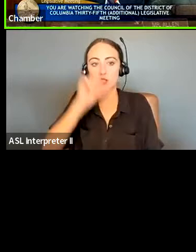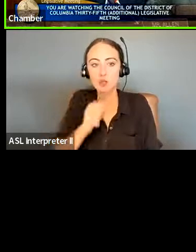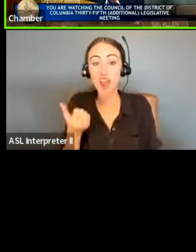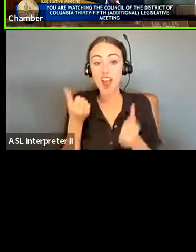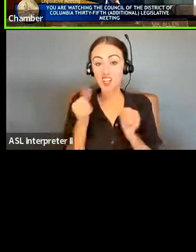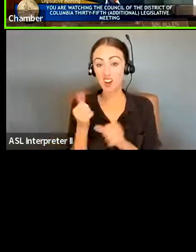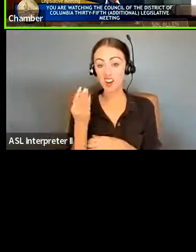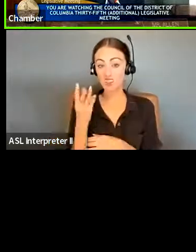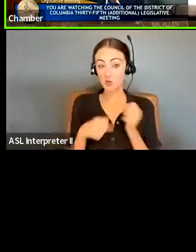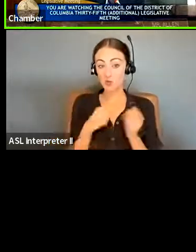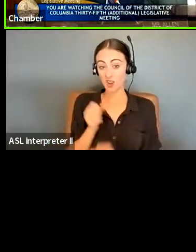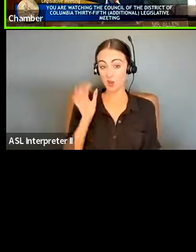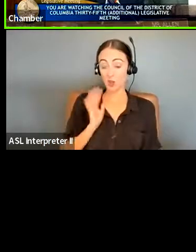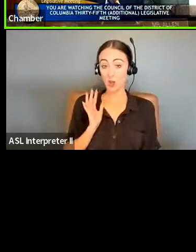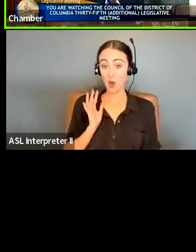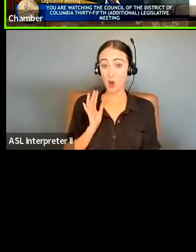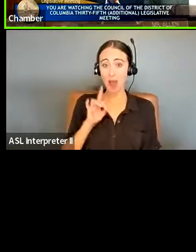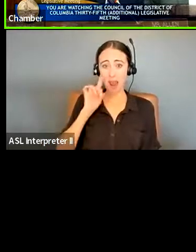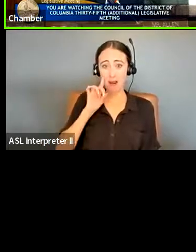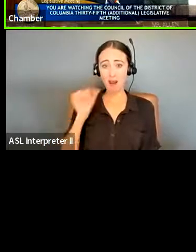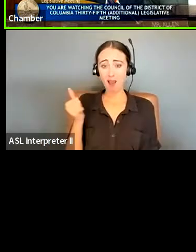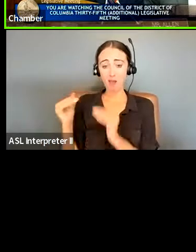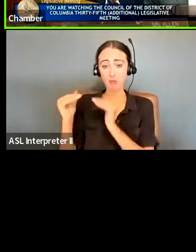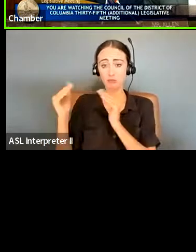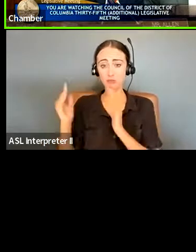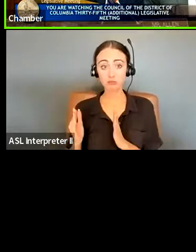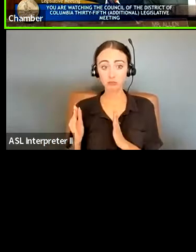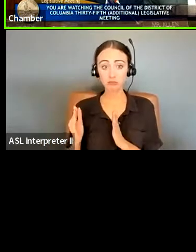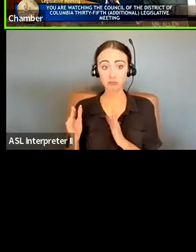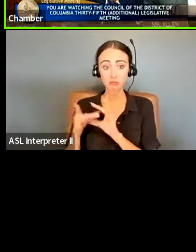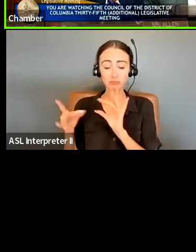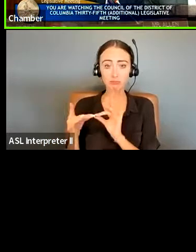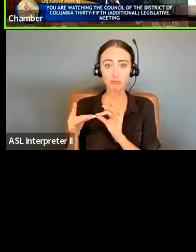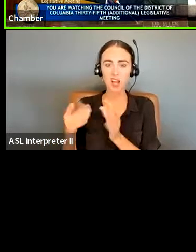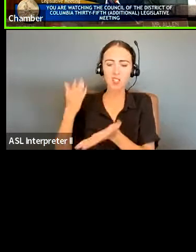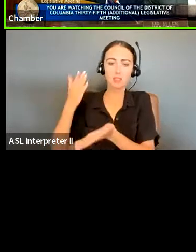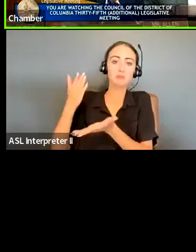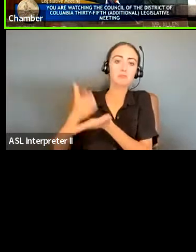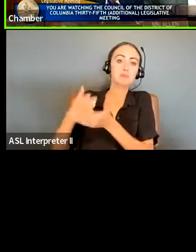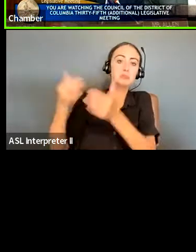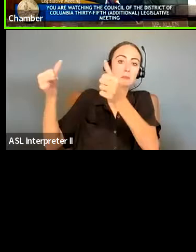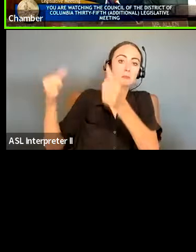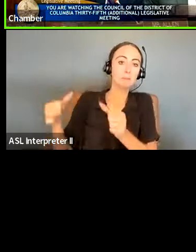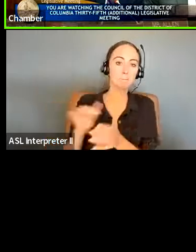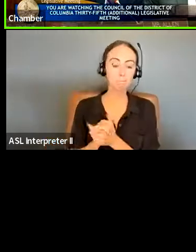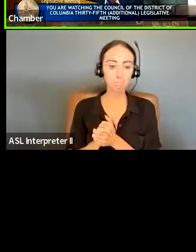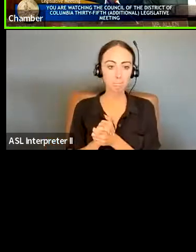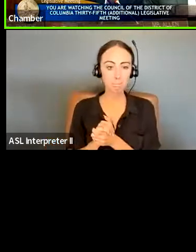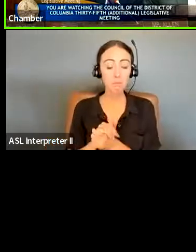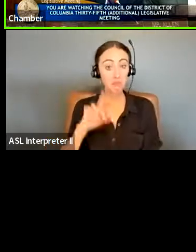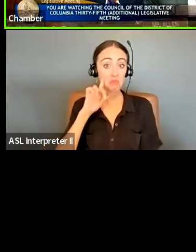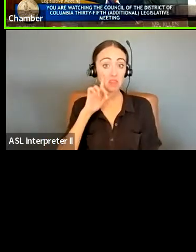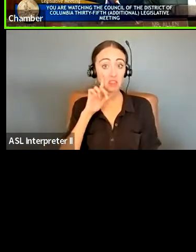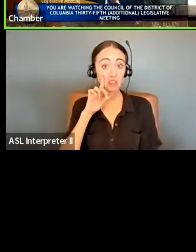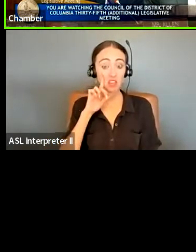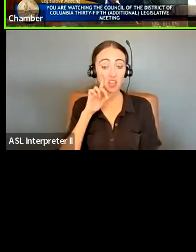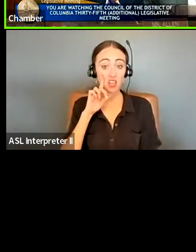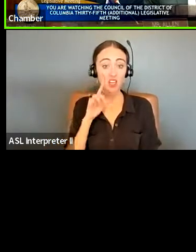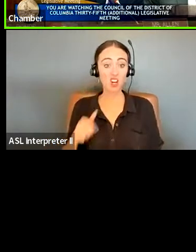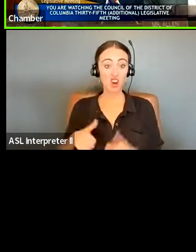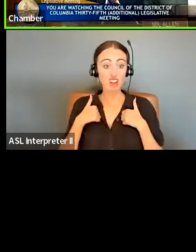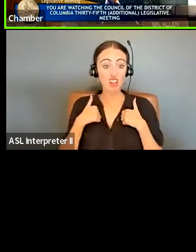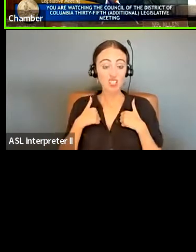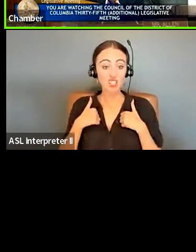years ago when I heard one of my colleagues talking about getting stop signs. I think in a residential neighborhood,